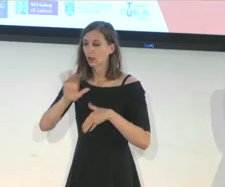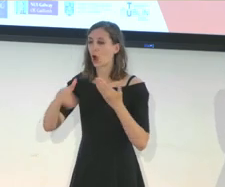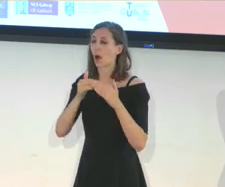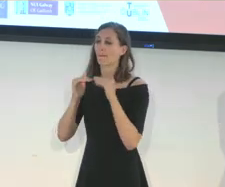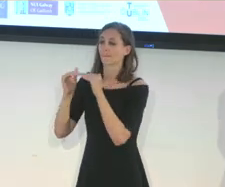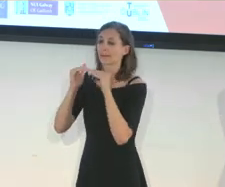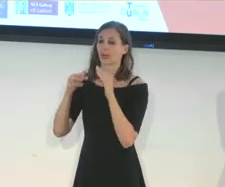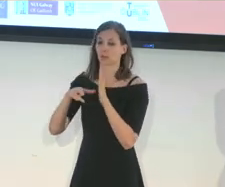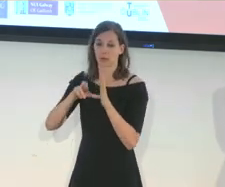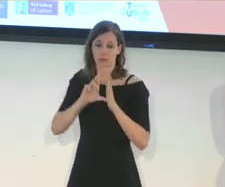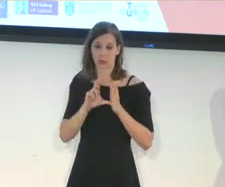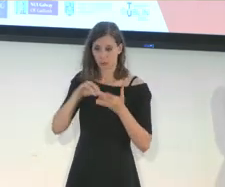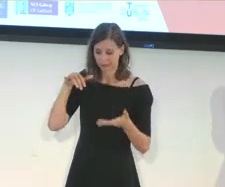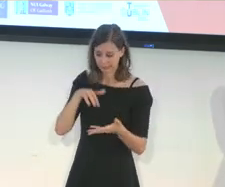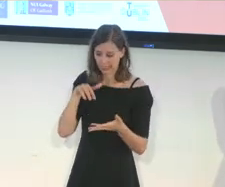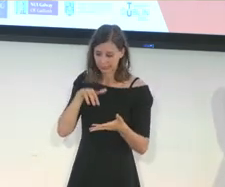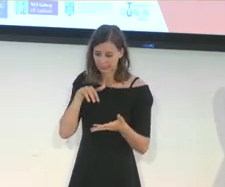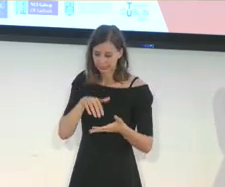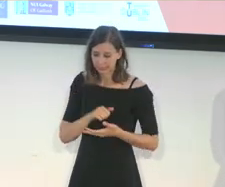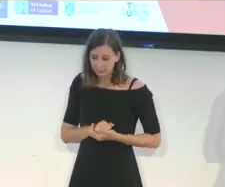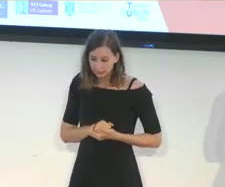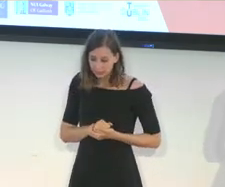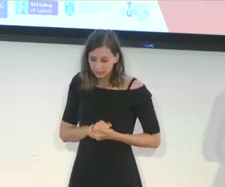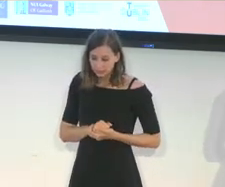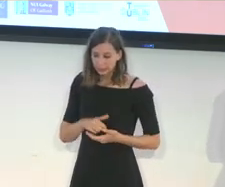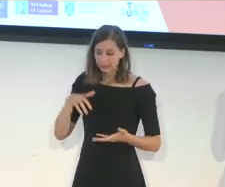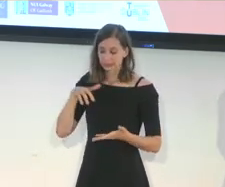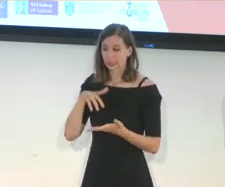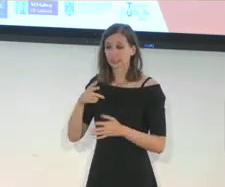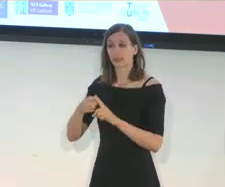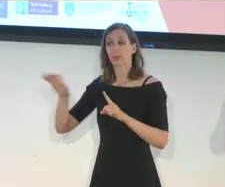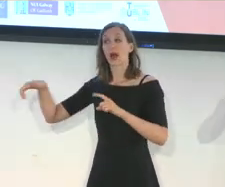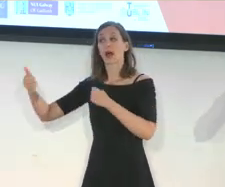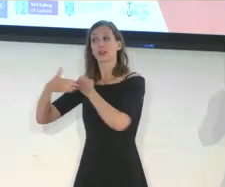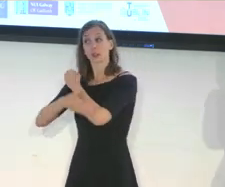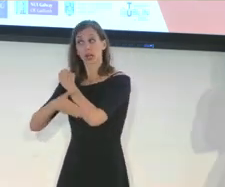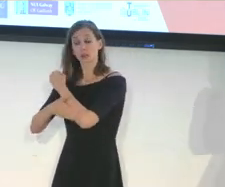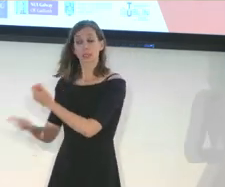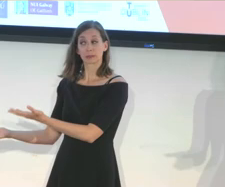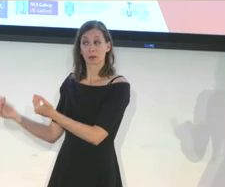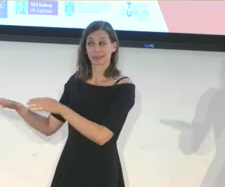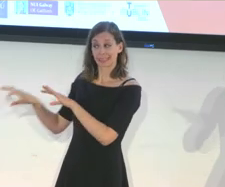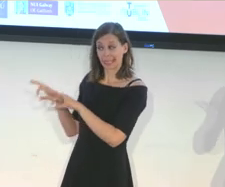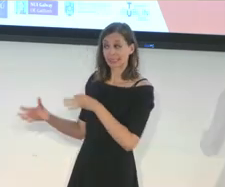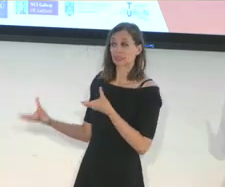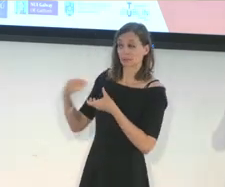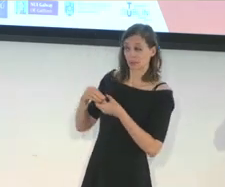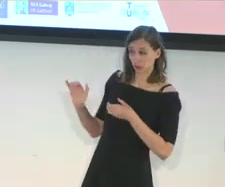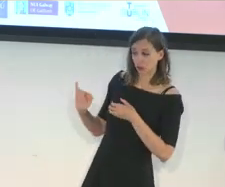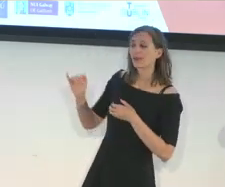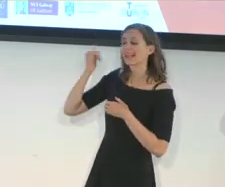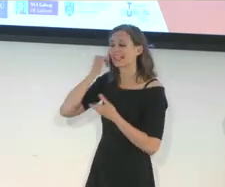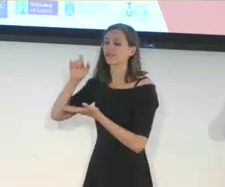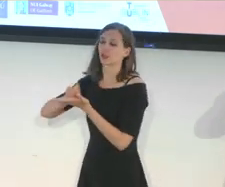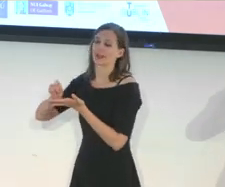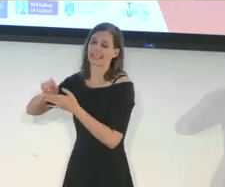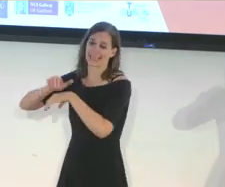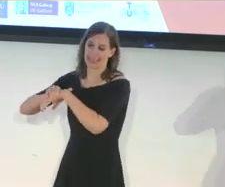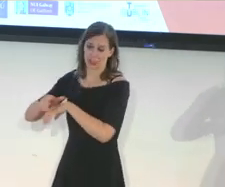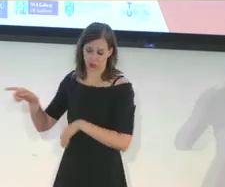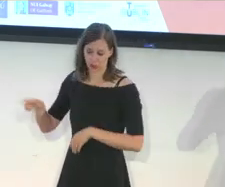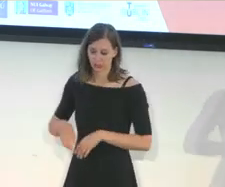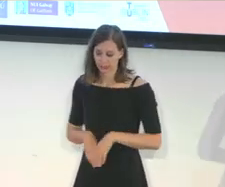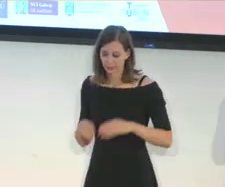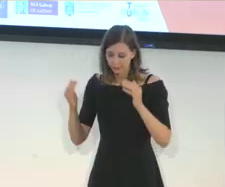published from any countries were selected as long as they were written in English. Studies that